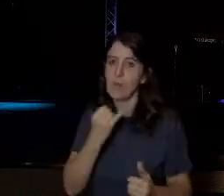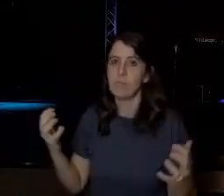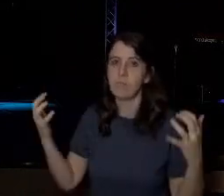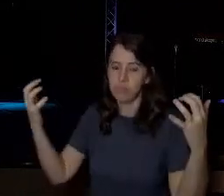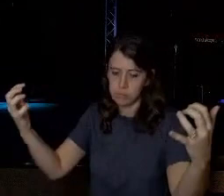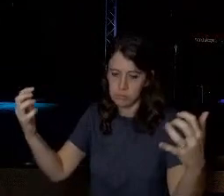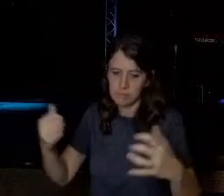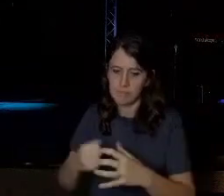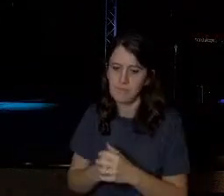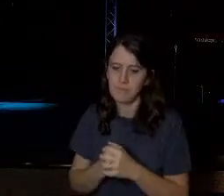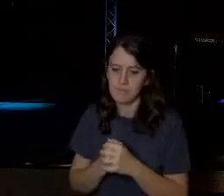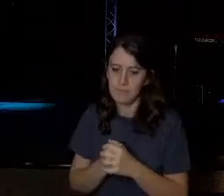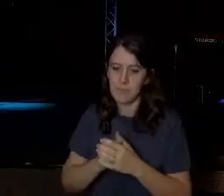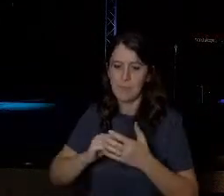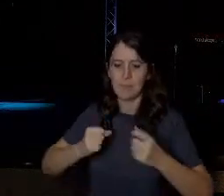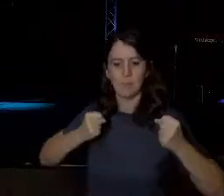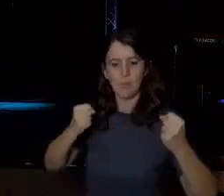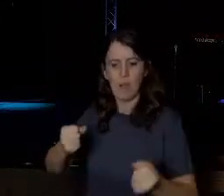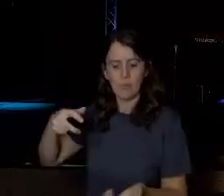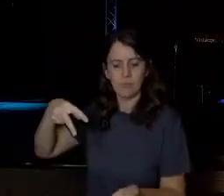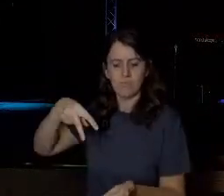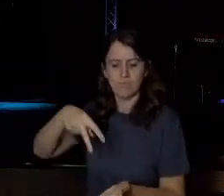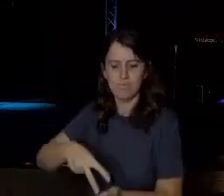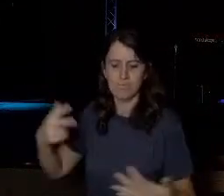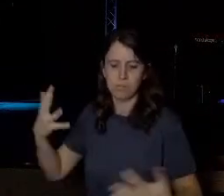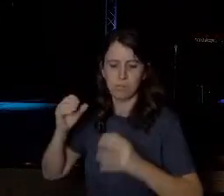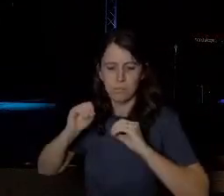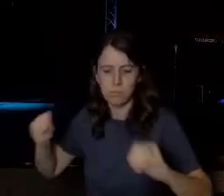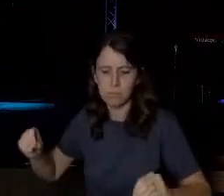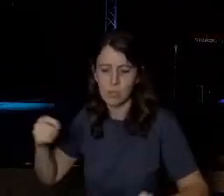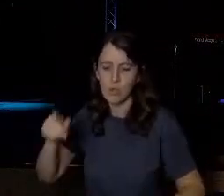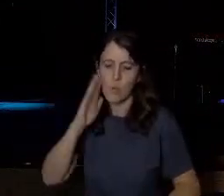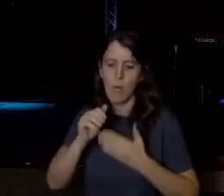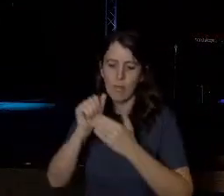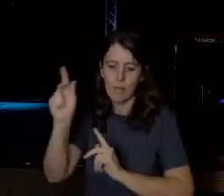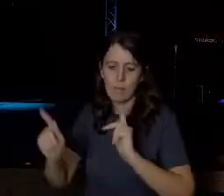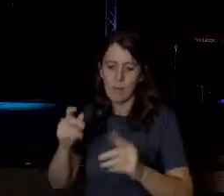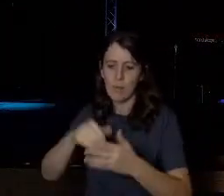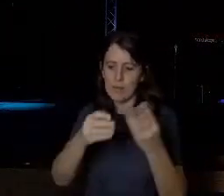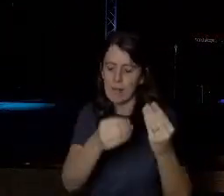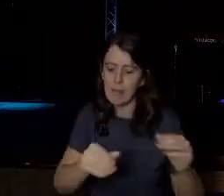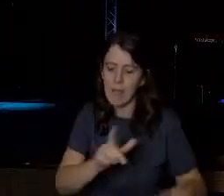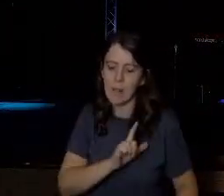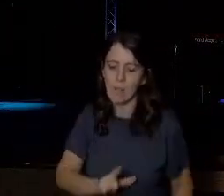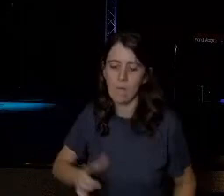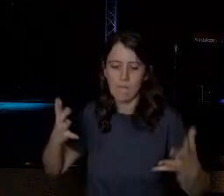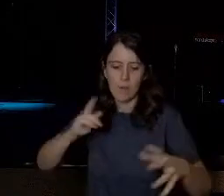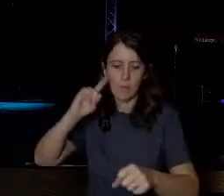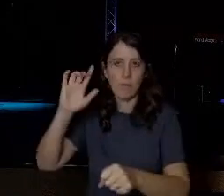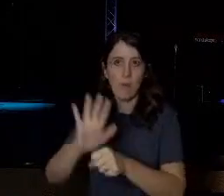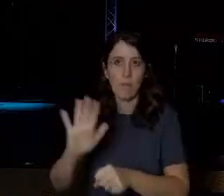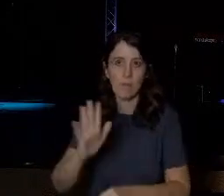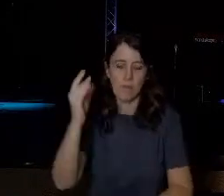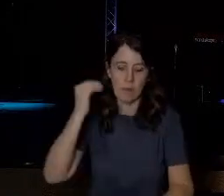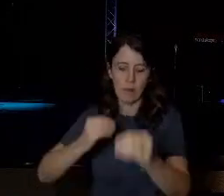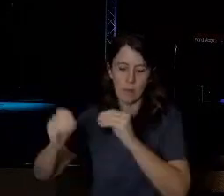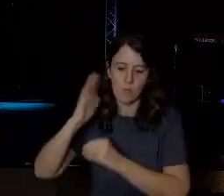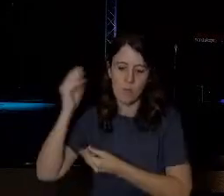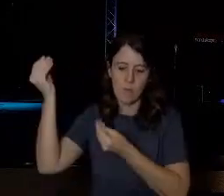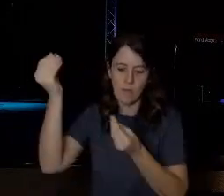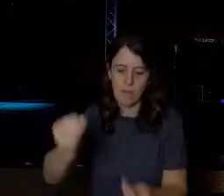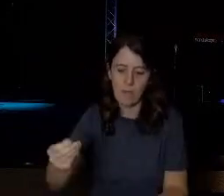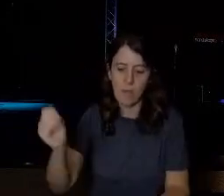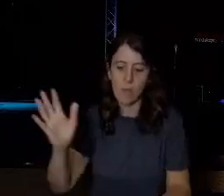be strong and courageous. For you must go with this people into the land that the Lord swore to their ancestors to give them, and you must divide it among them as